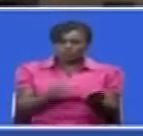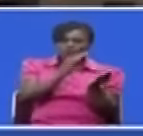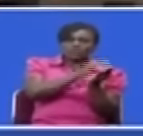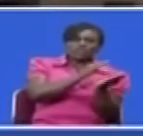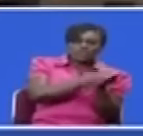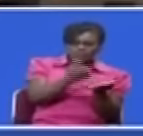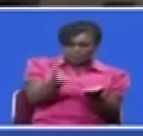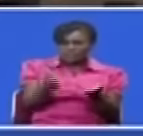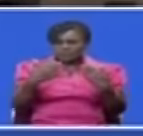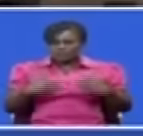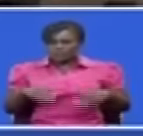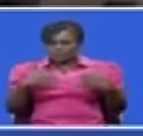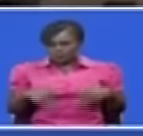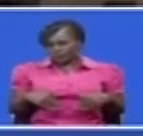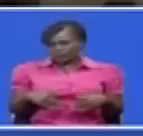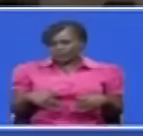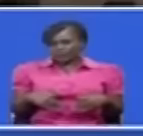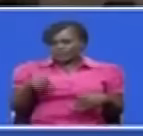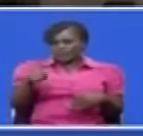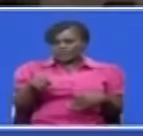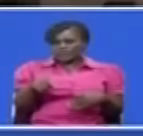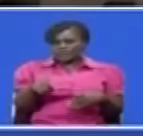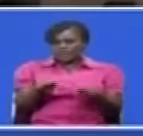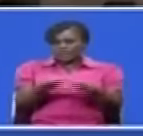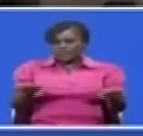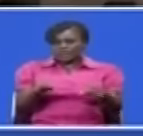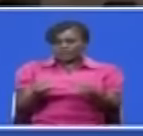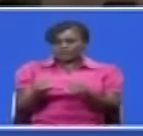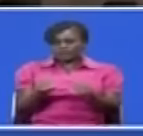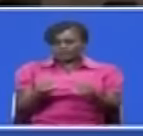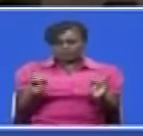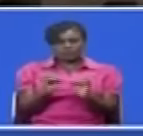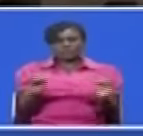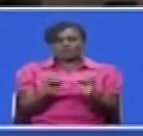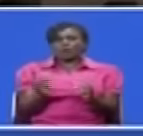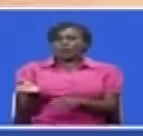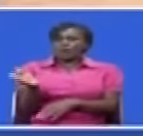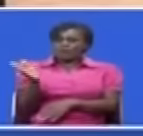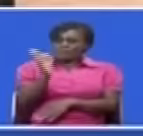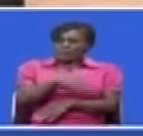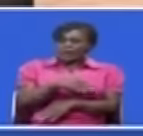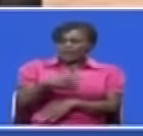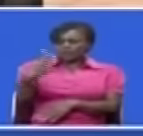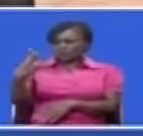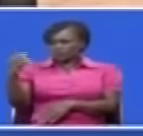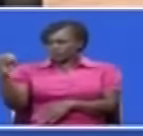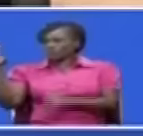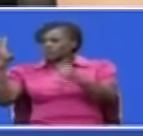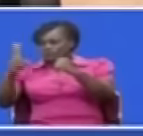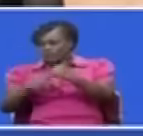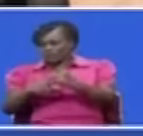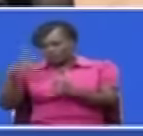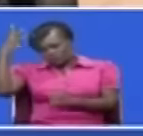and order. So it actually destabilizes the region. All right. Are we going back to a pre-2007 period